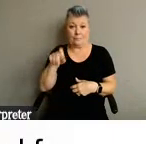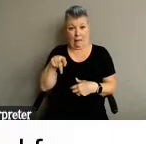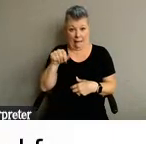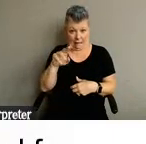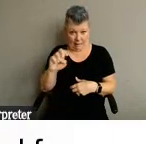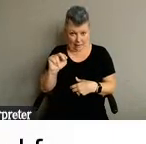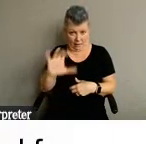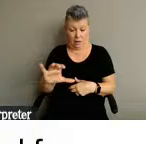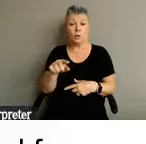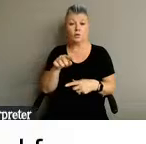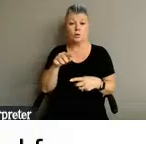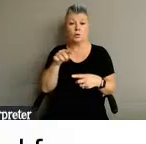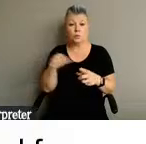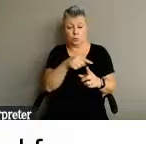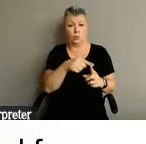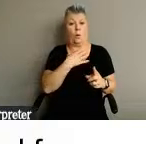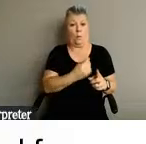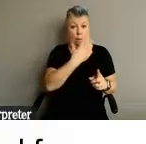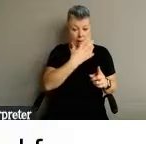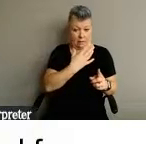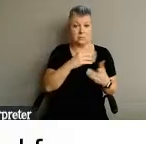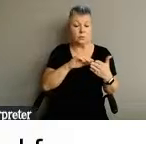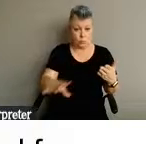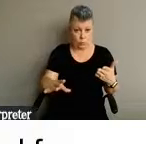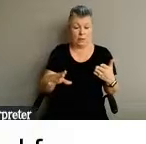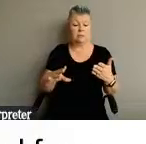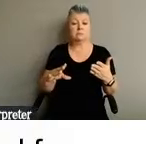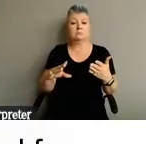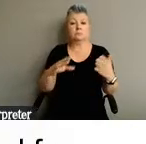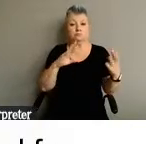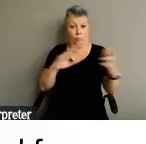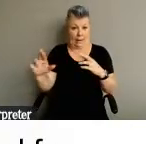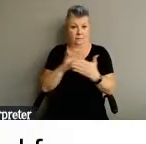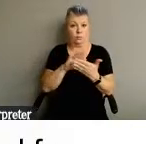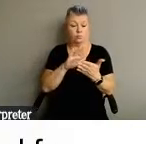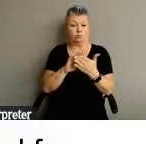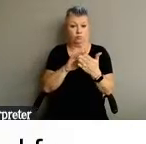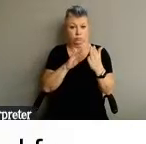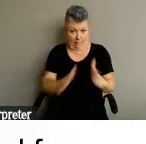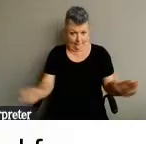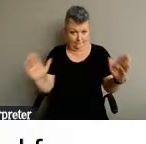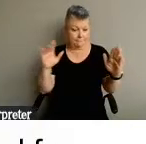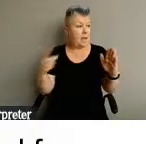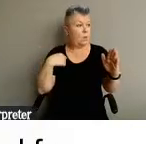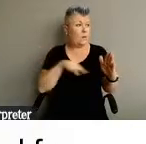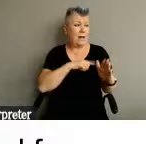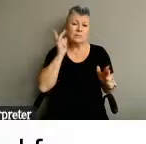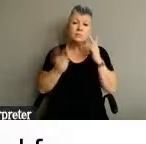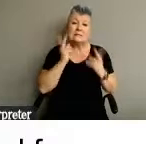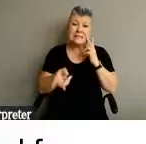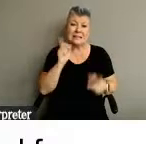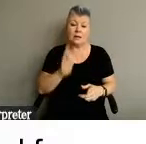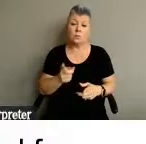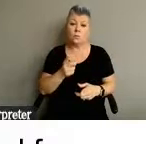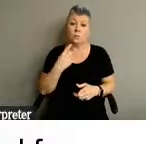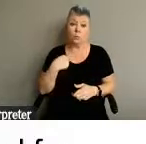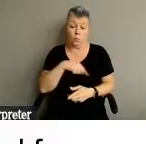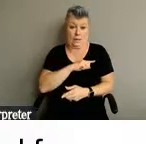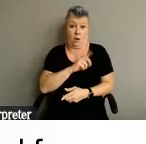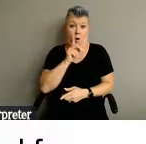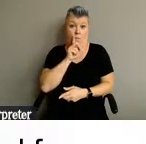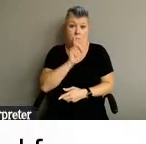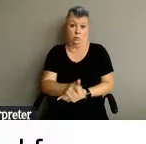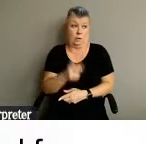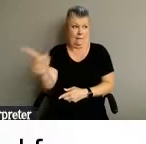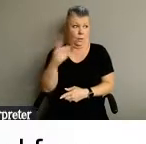those gaps, we also have to look at the readiness of students who receive special education services, and we have to ensure that we're captured